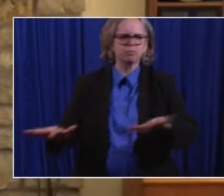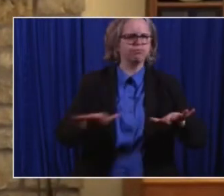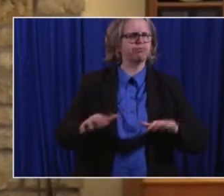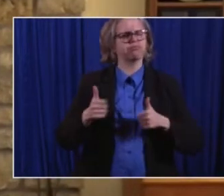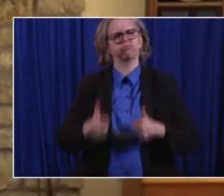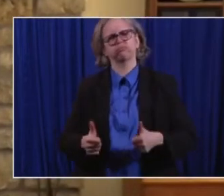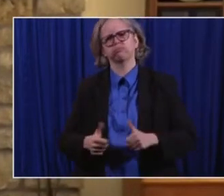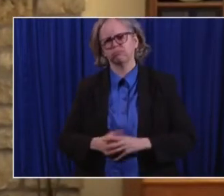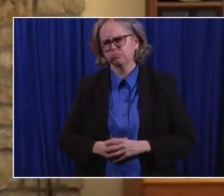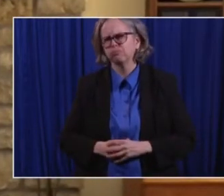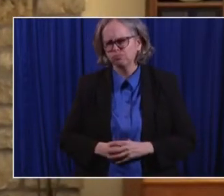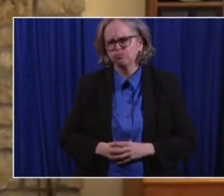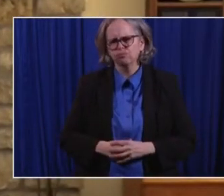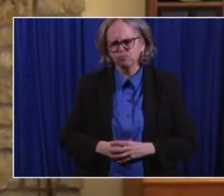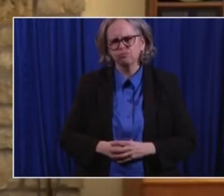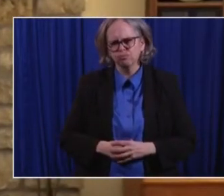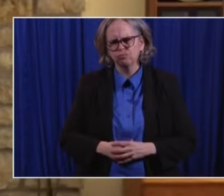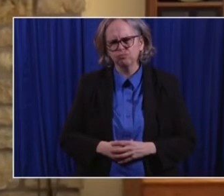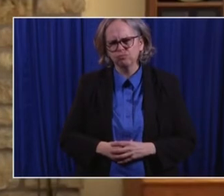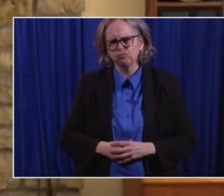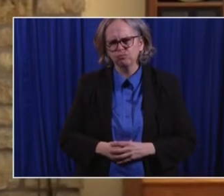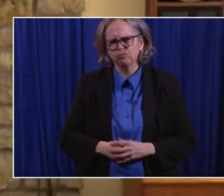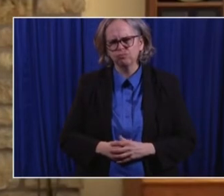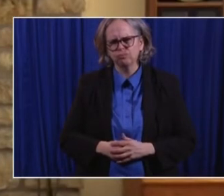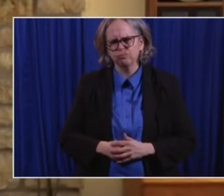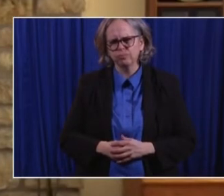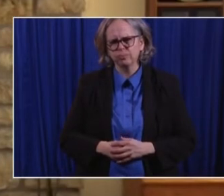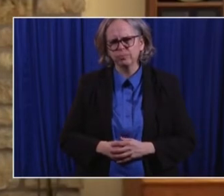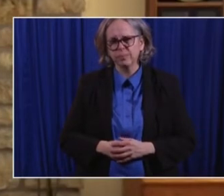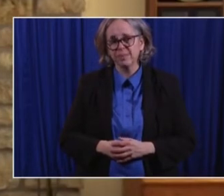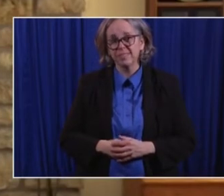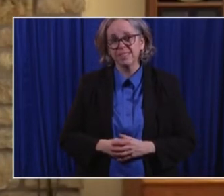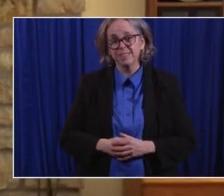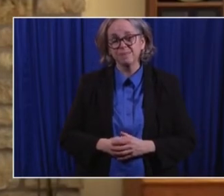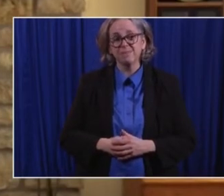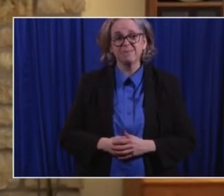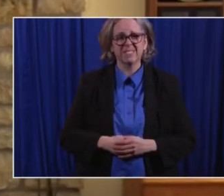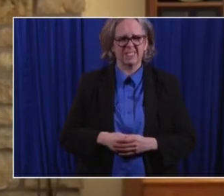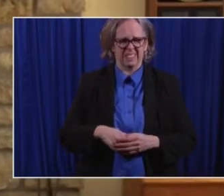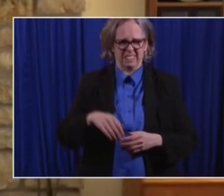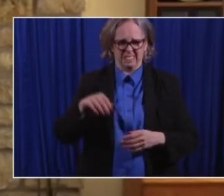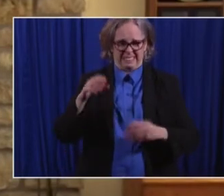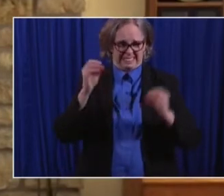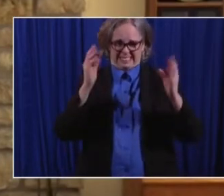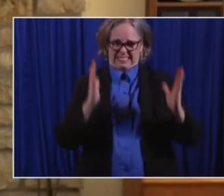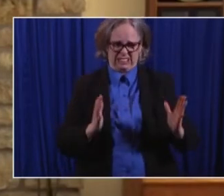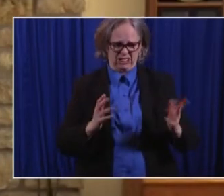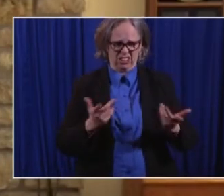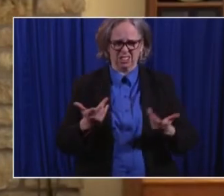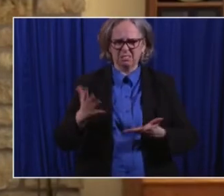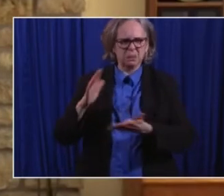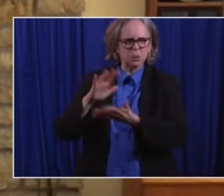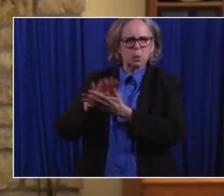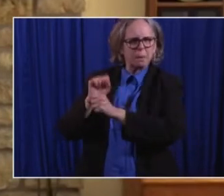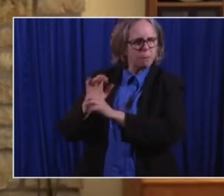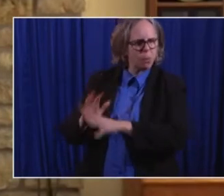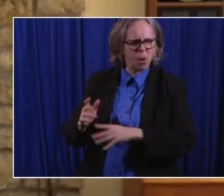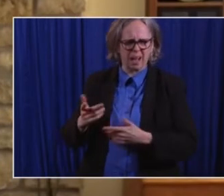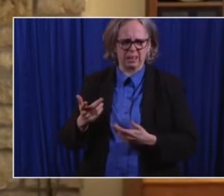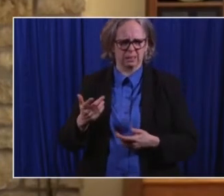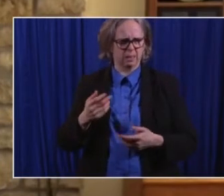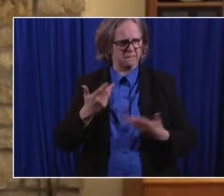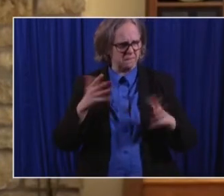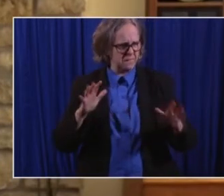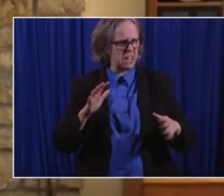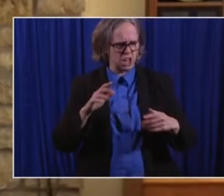Many of these teachers, school personnel have already received their second vaccination. Others will receive it in